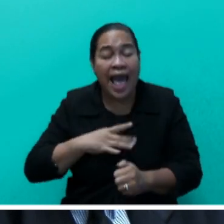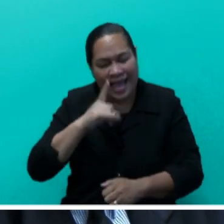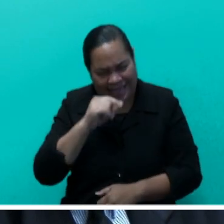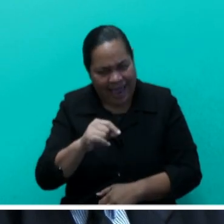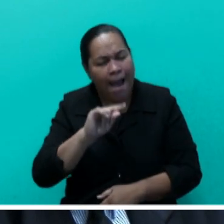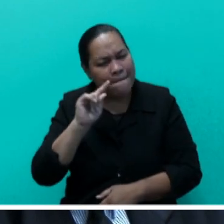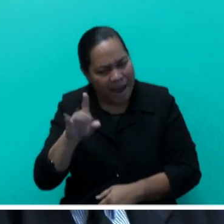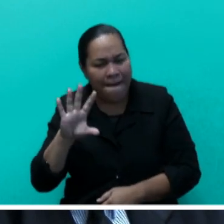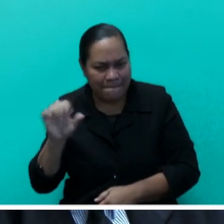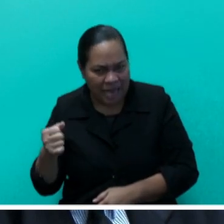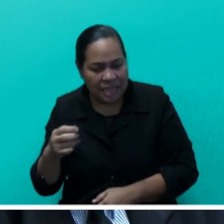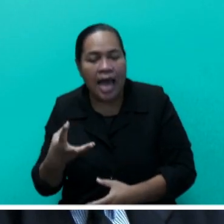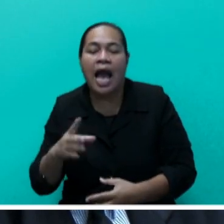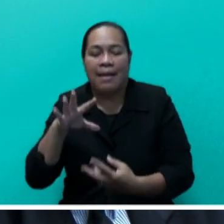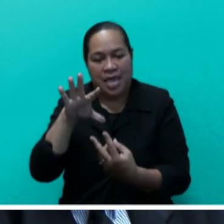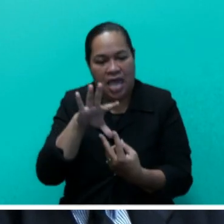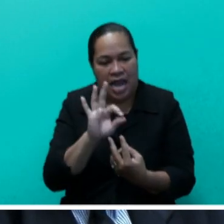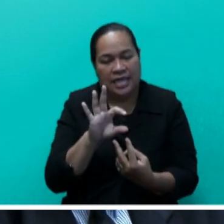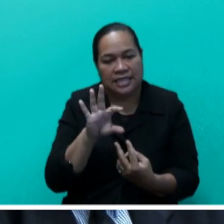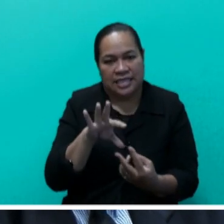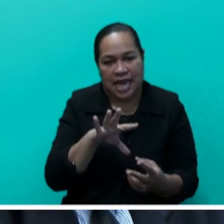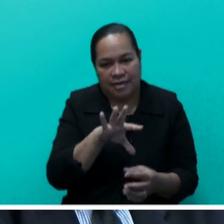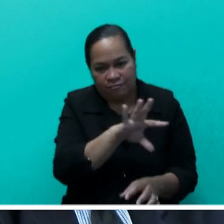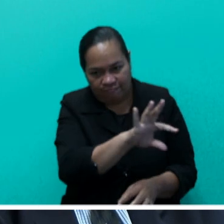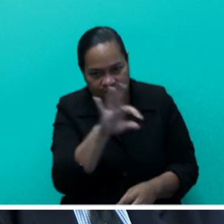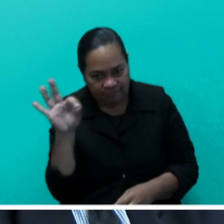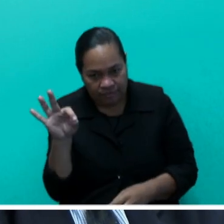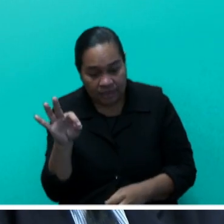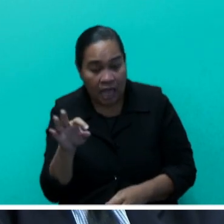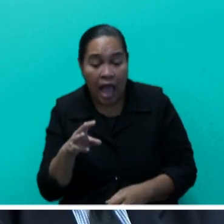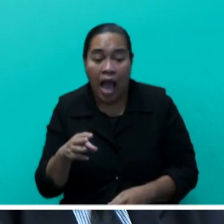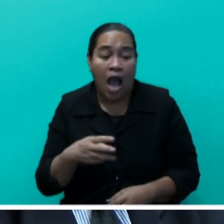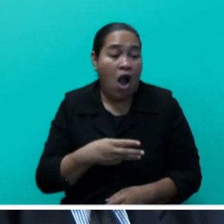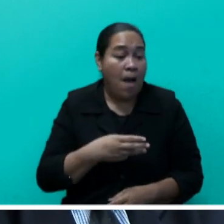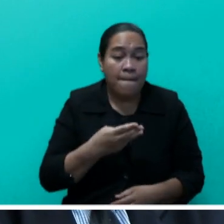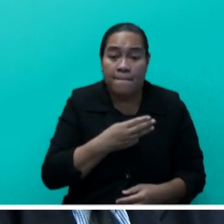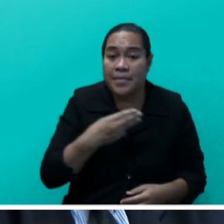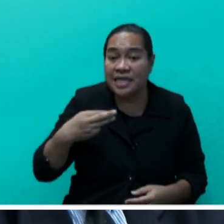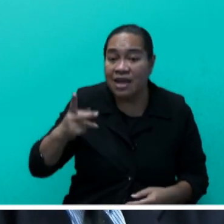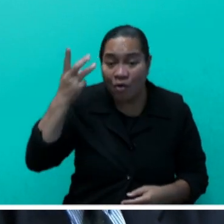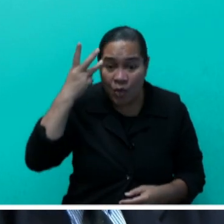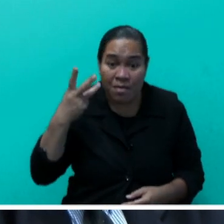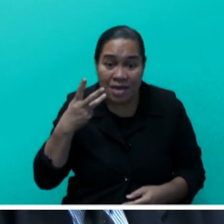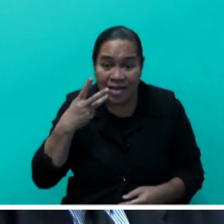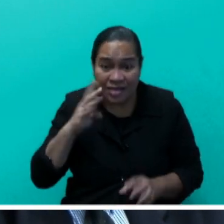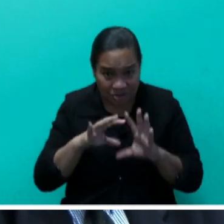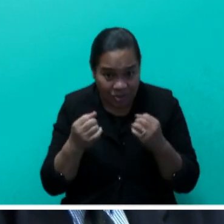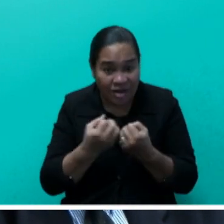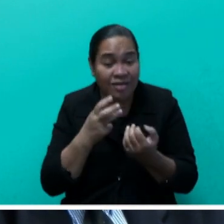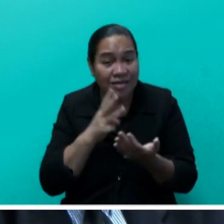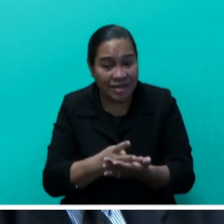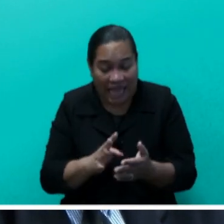must be elected. The Honourable Minister for Women, Children and Social Protection is